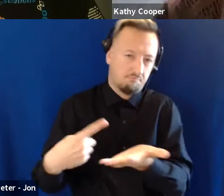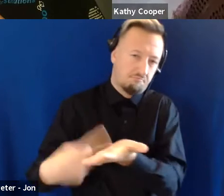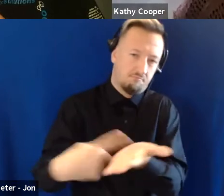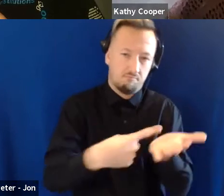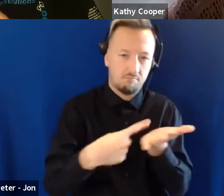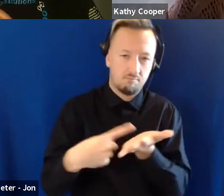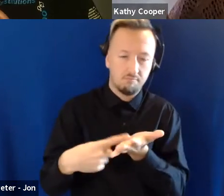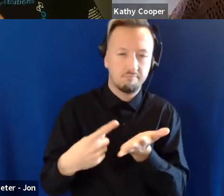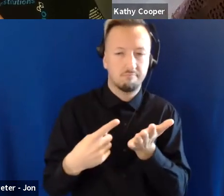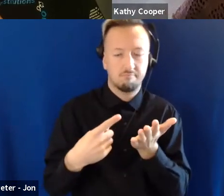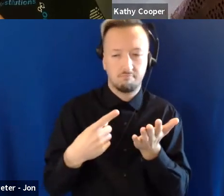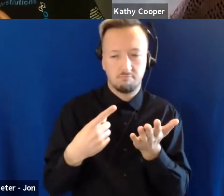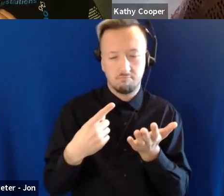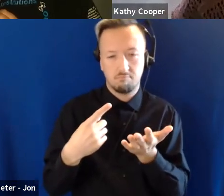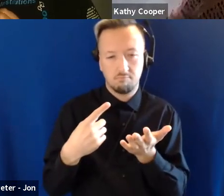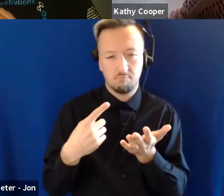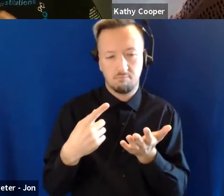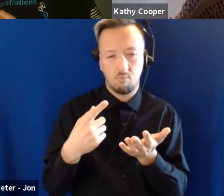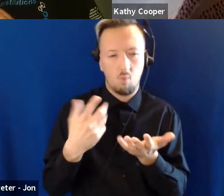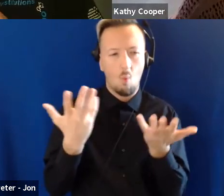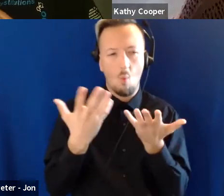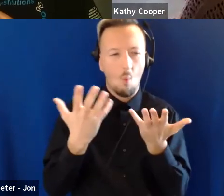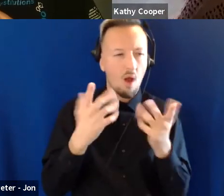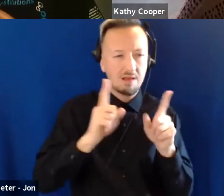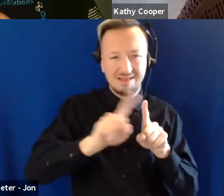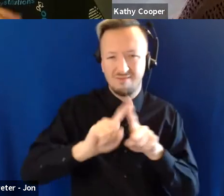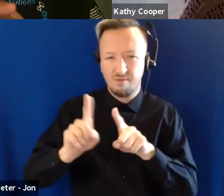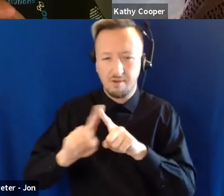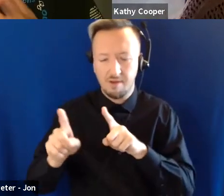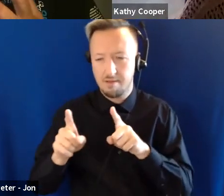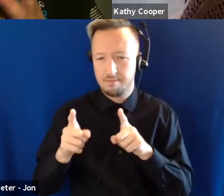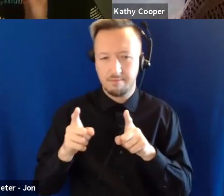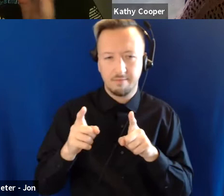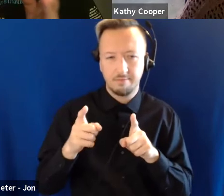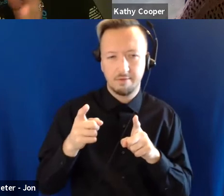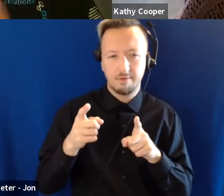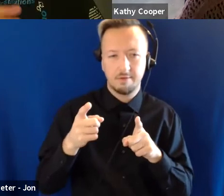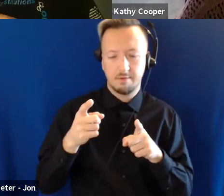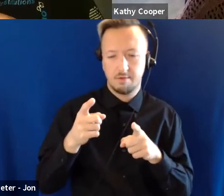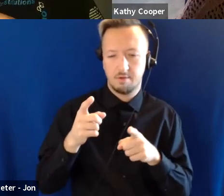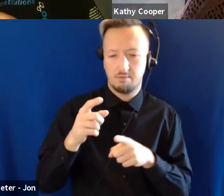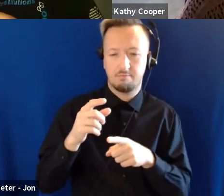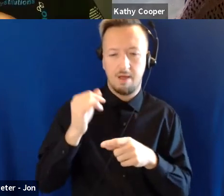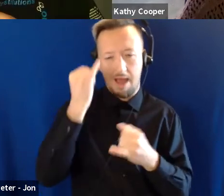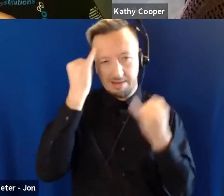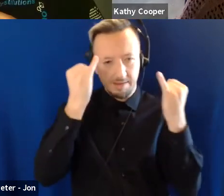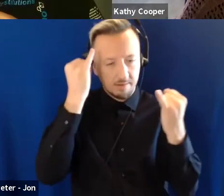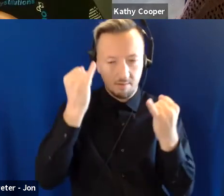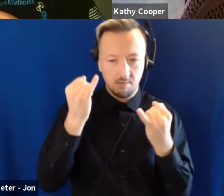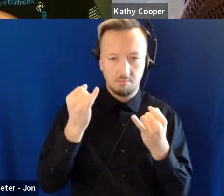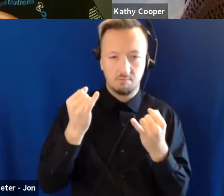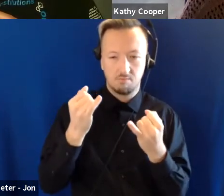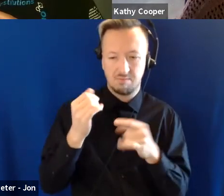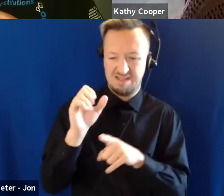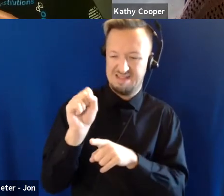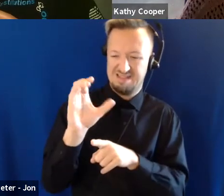to review that and sort of talk about the different factors that get SILCs and centers,